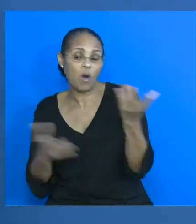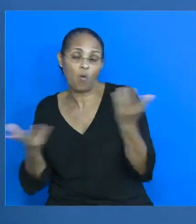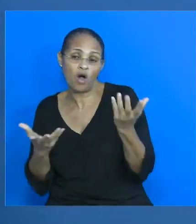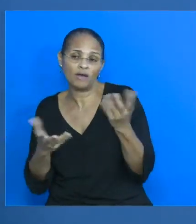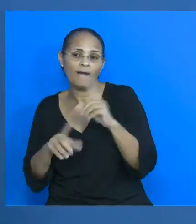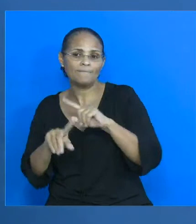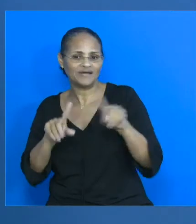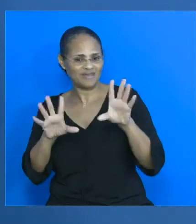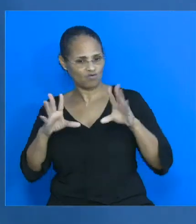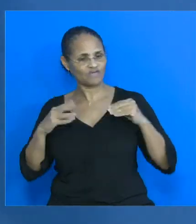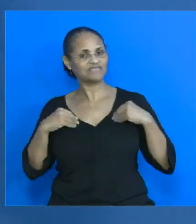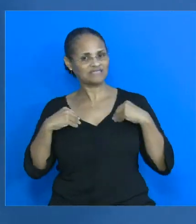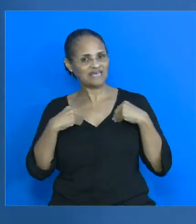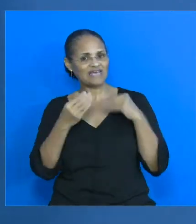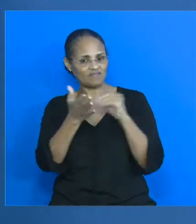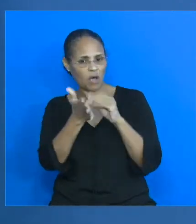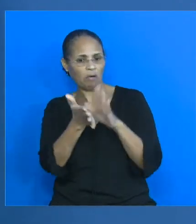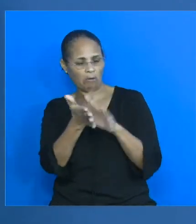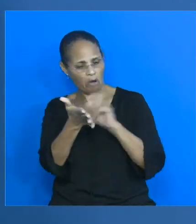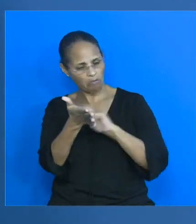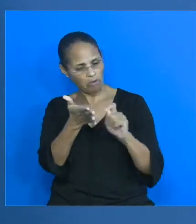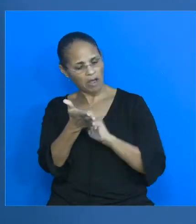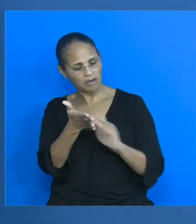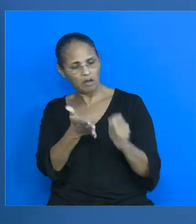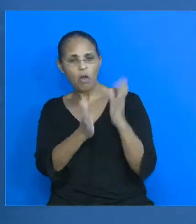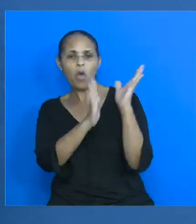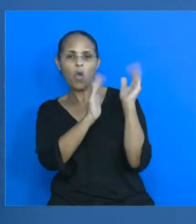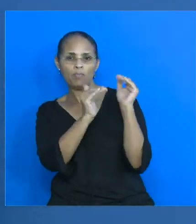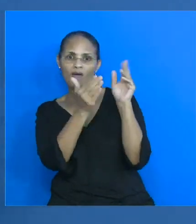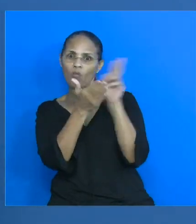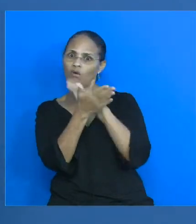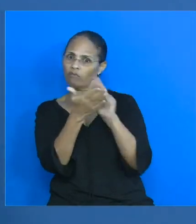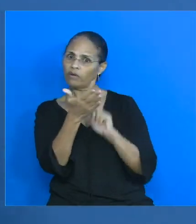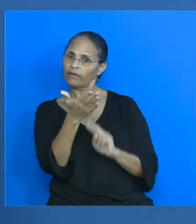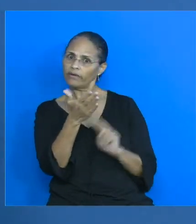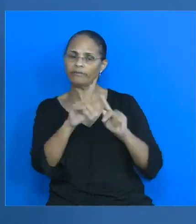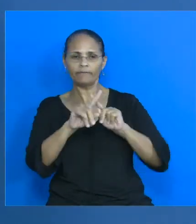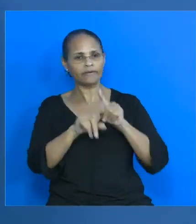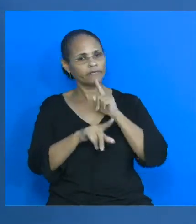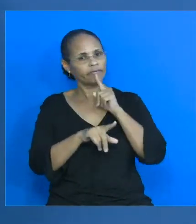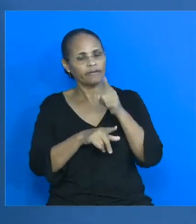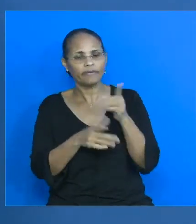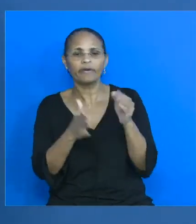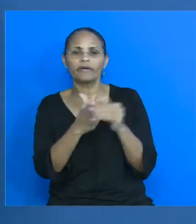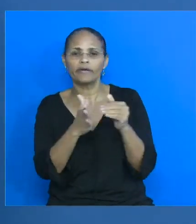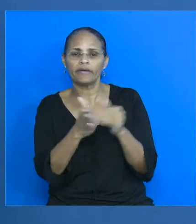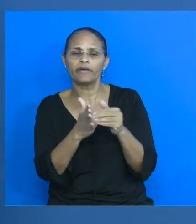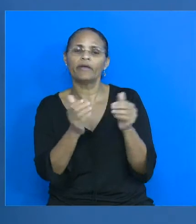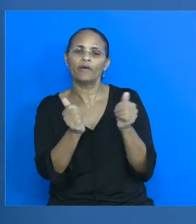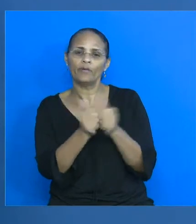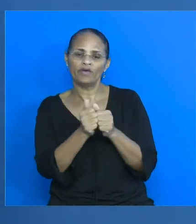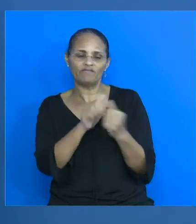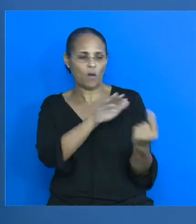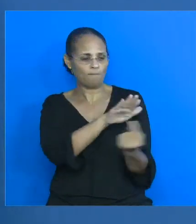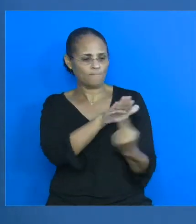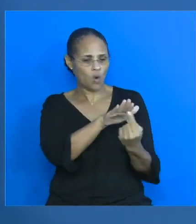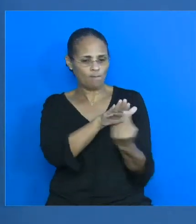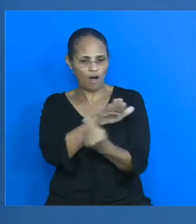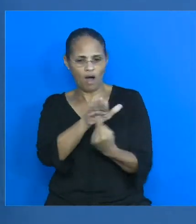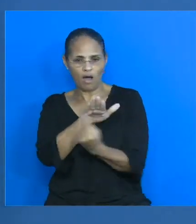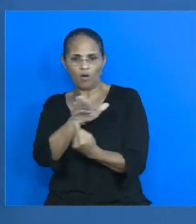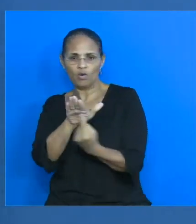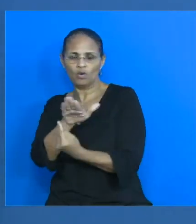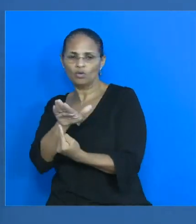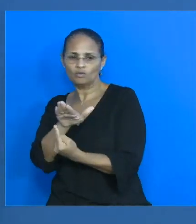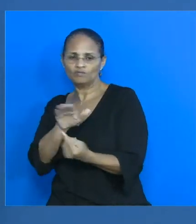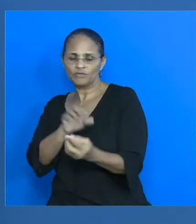would have received documentation in writing, and one would hope that it would be read. But the reality is, again, with respect to the mobile quarantine,